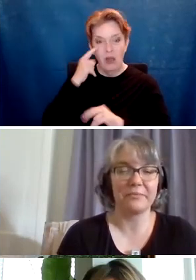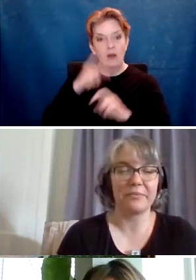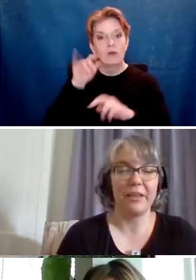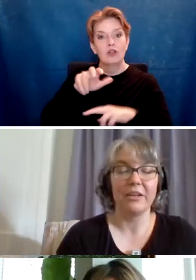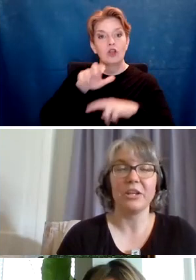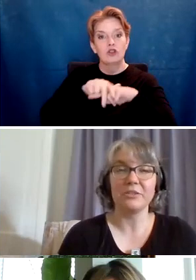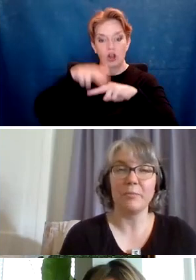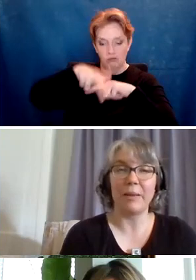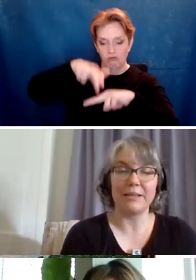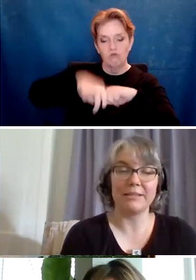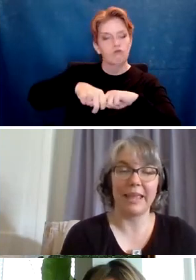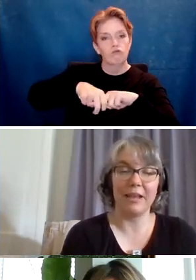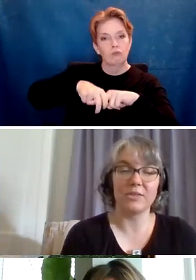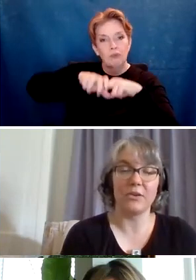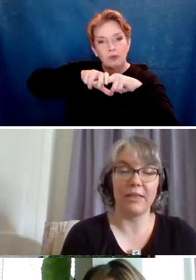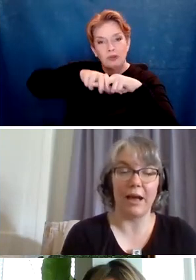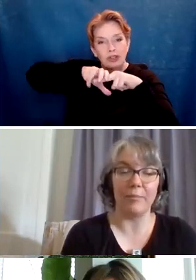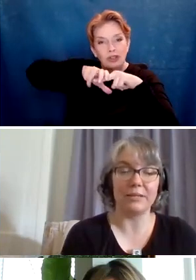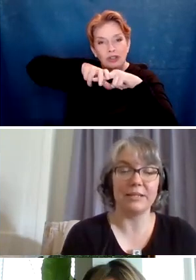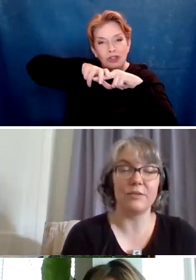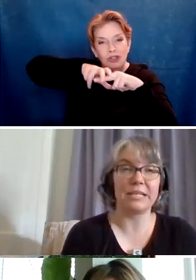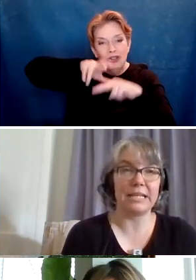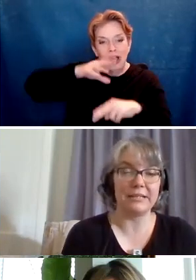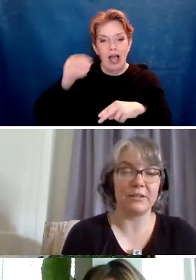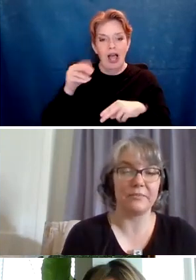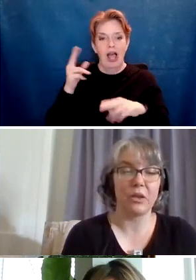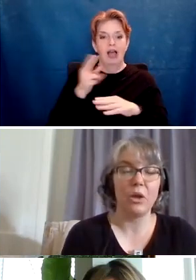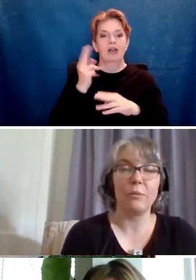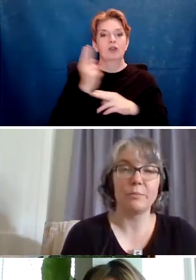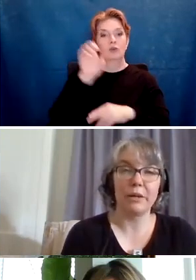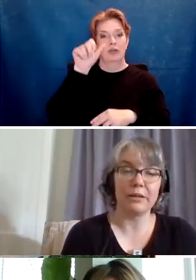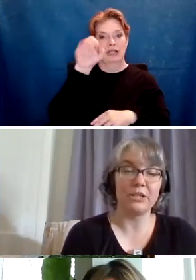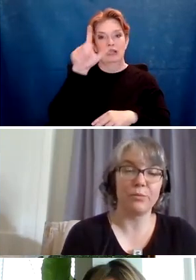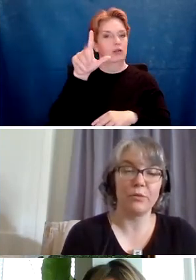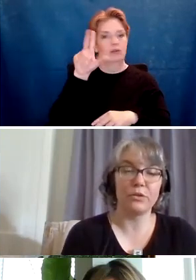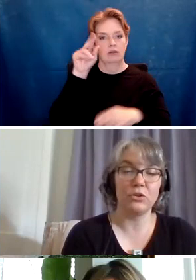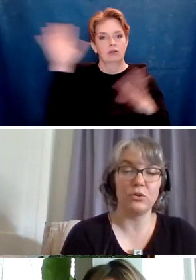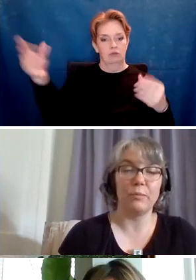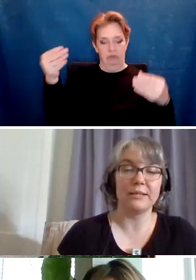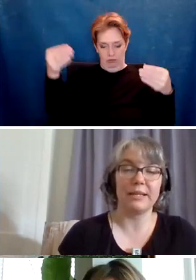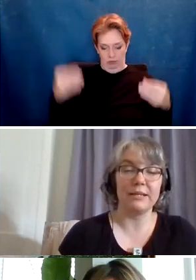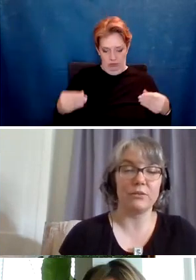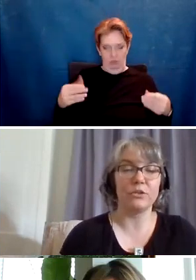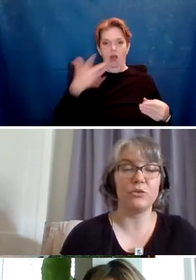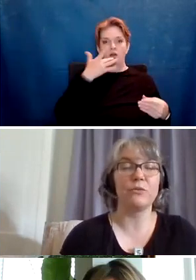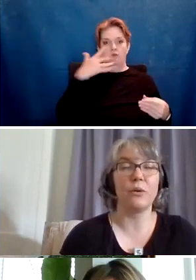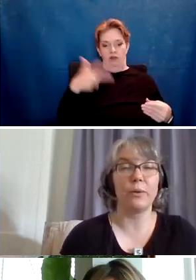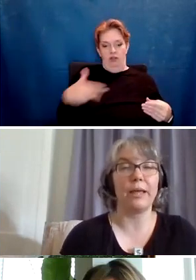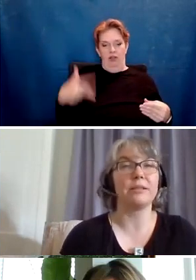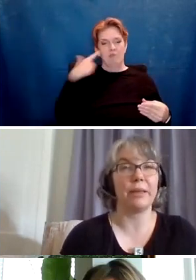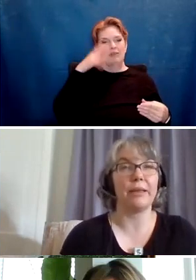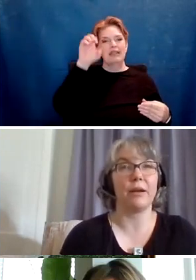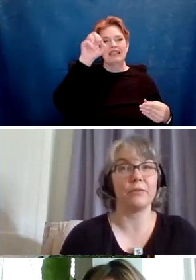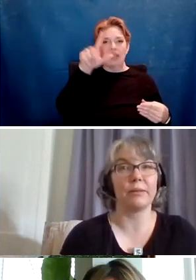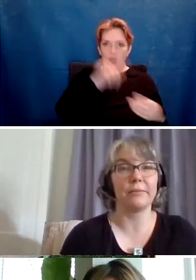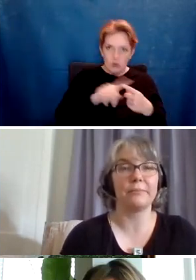ground. She also balances the canvas on her lap instead of using an easel, which apparently she preferred to do because an easel was too far away